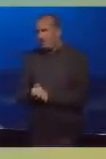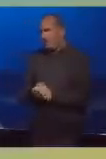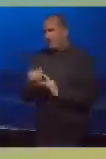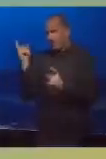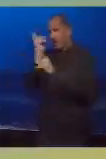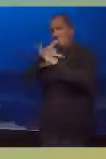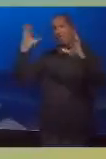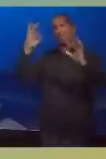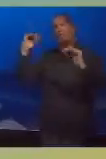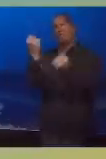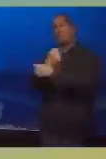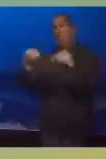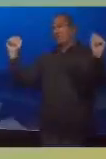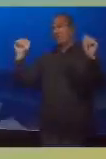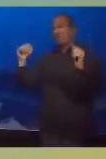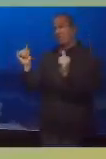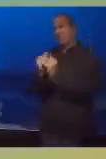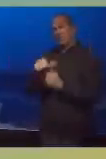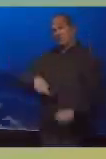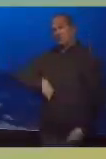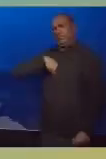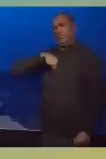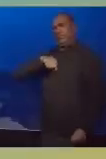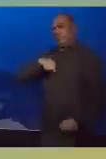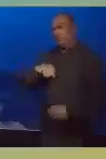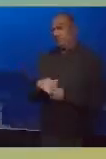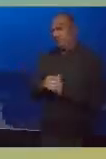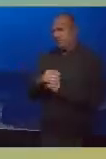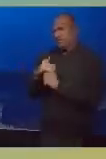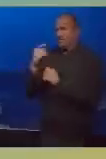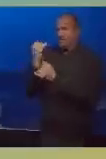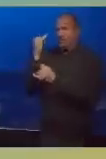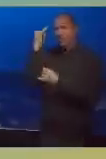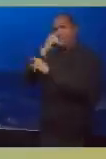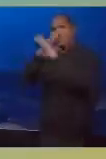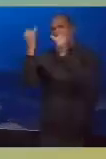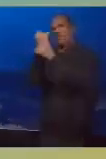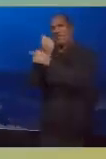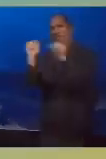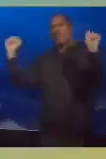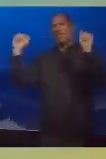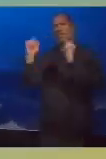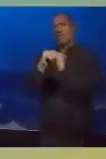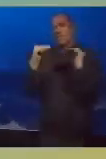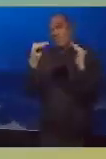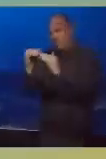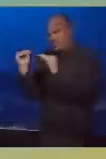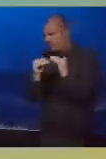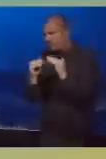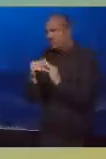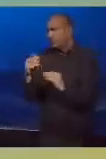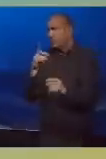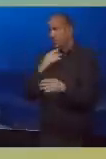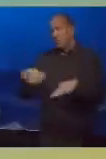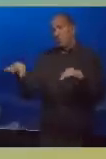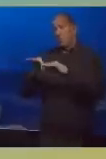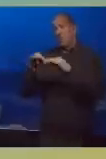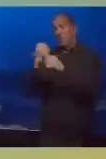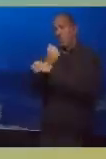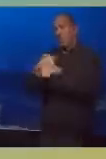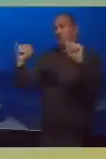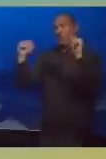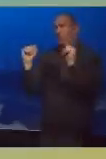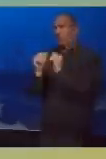idea of freedom with dignity, the idea of freedom with equality, and more importantly, freedom